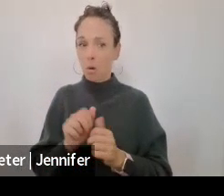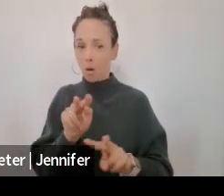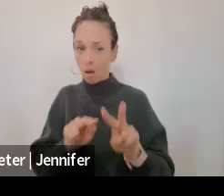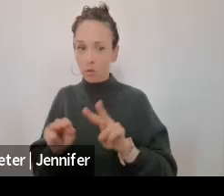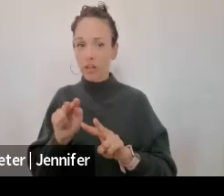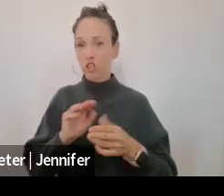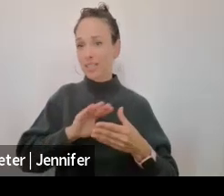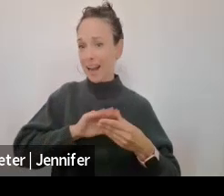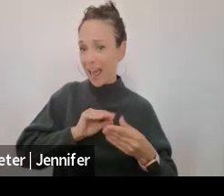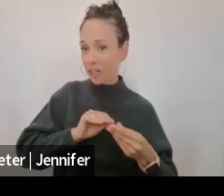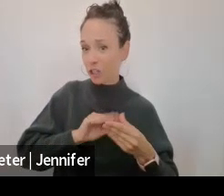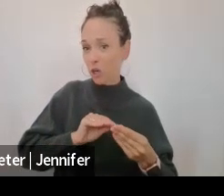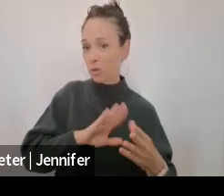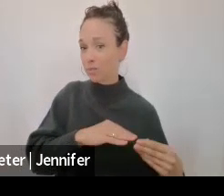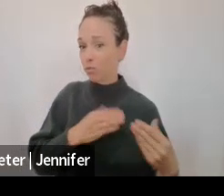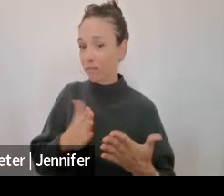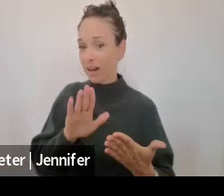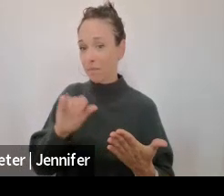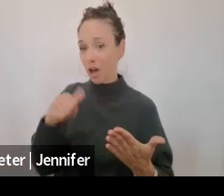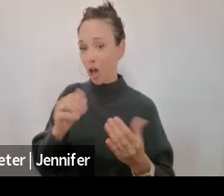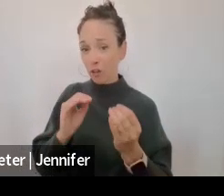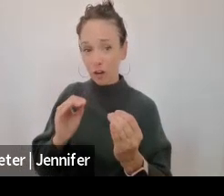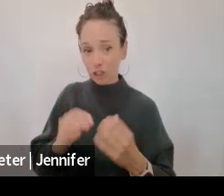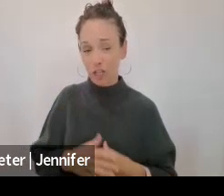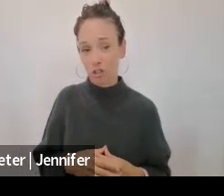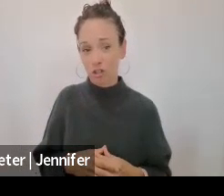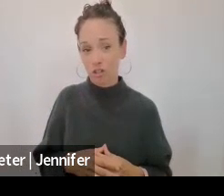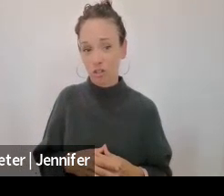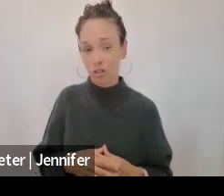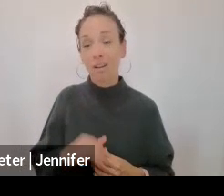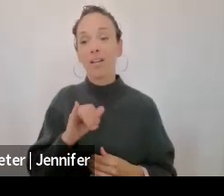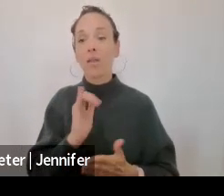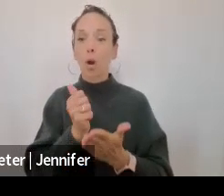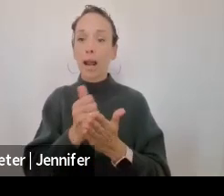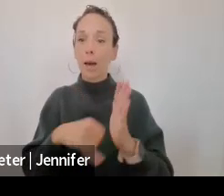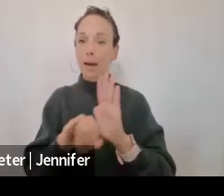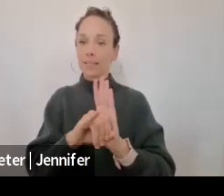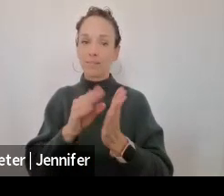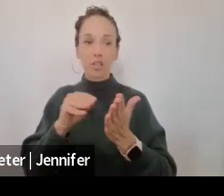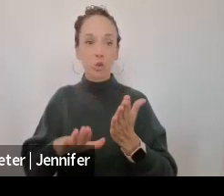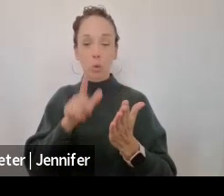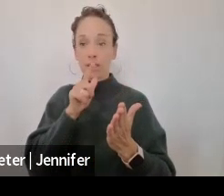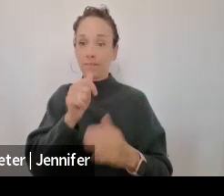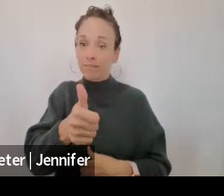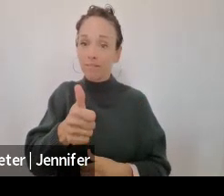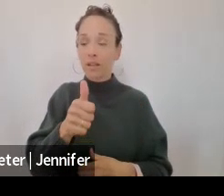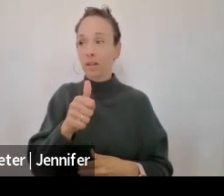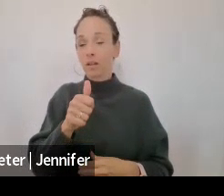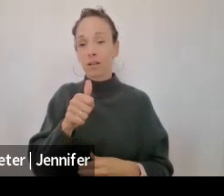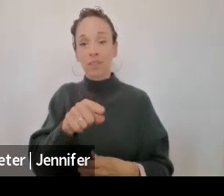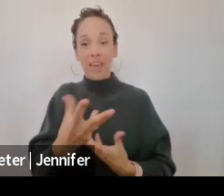information that is provided by other educators. And of course, this helps to identify students who struggle with